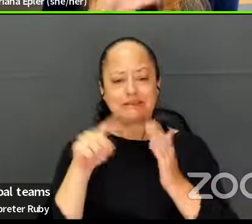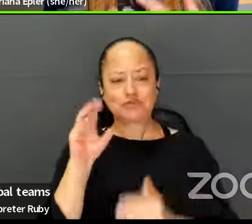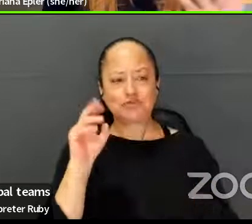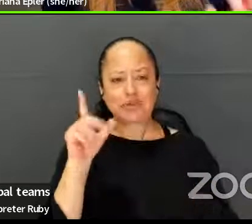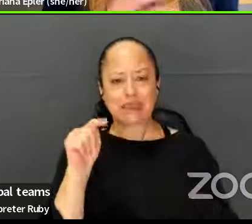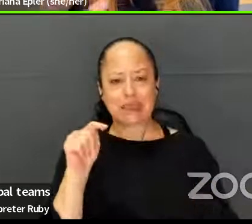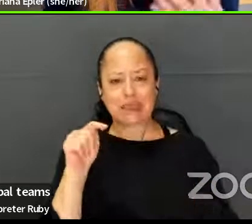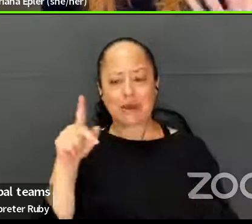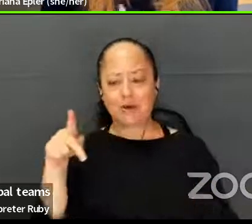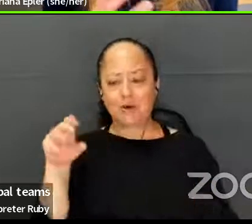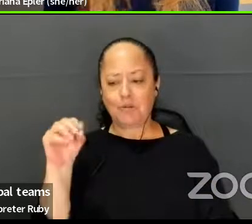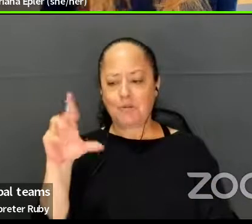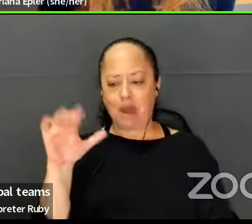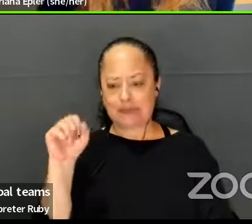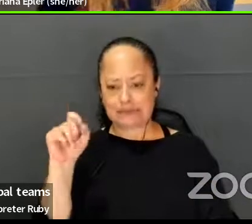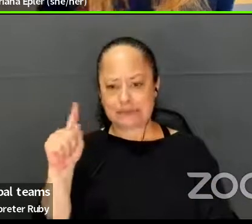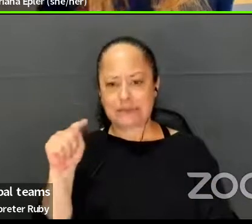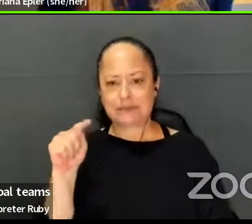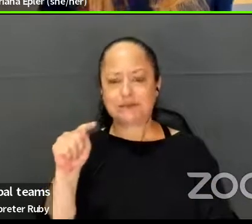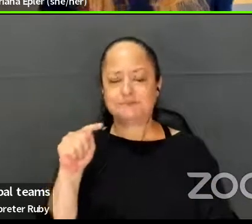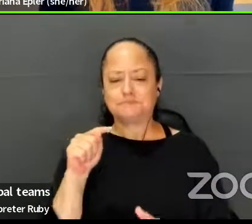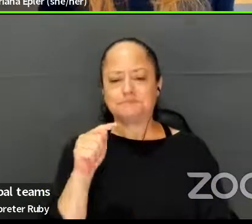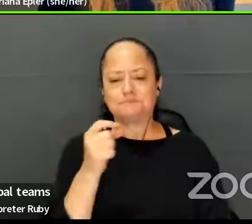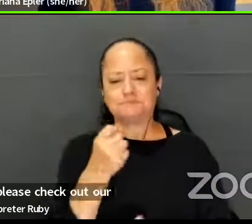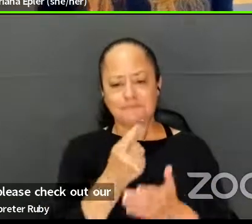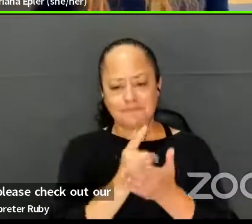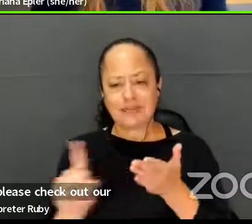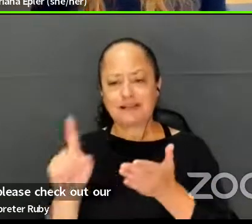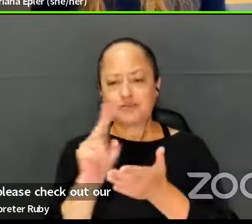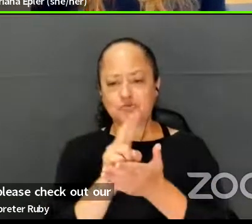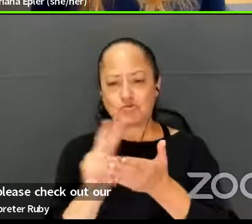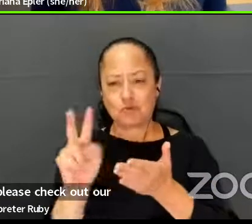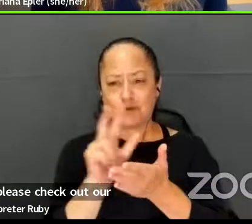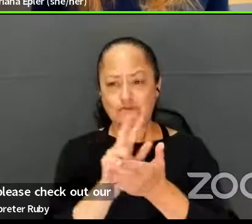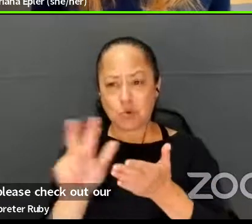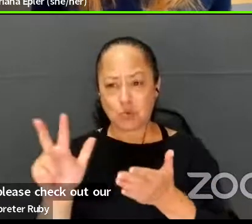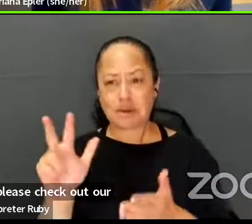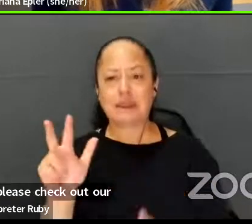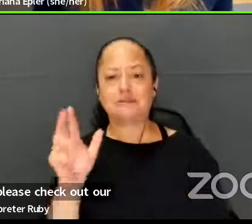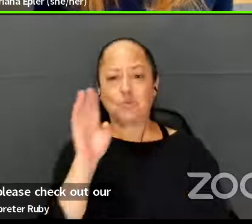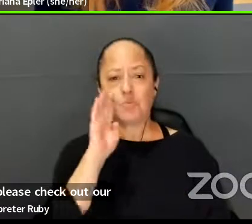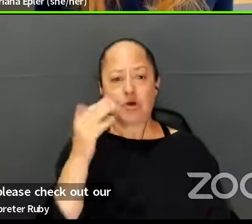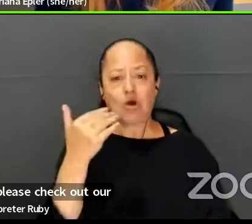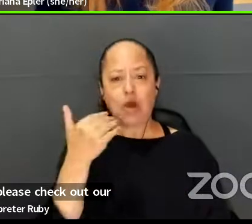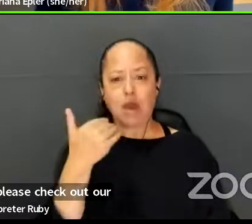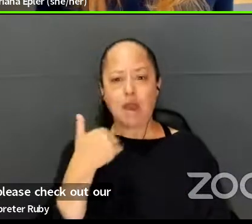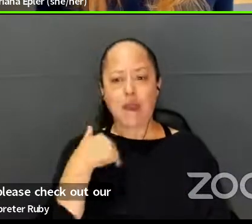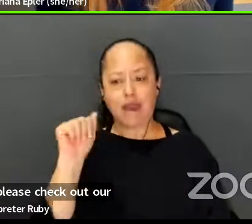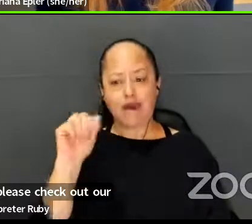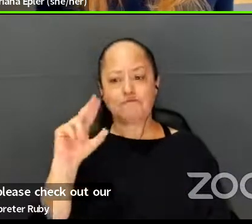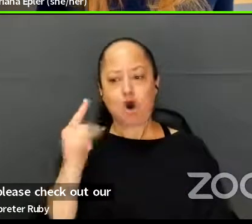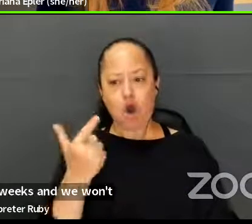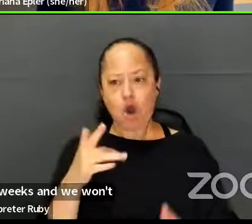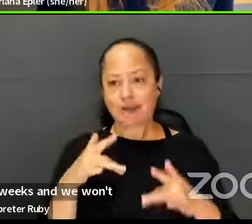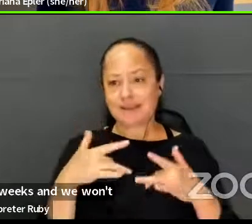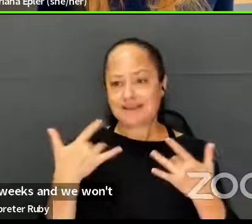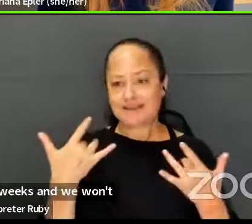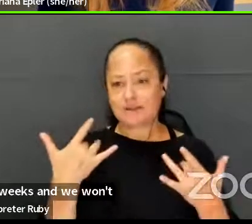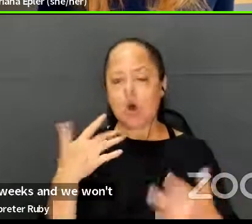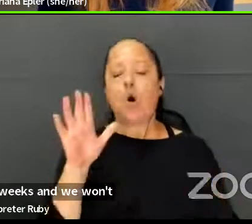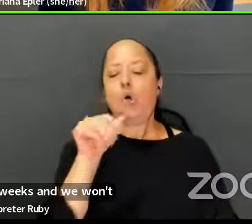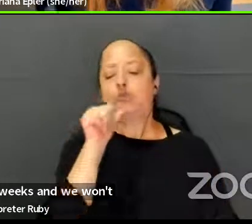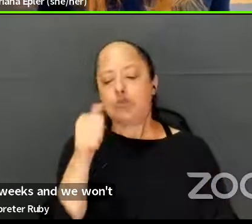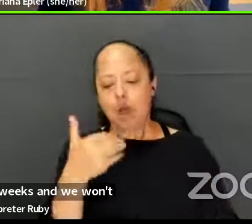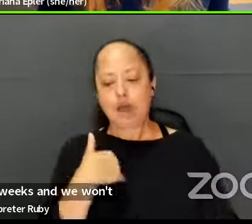our podcast as we go into the next few weeks. And we won't have an August event, so we'll see you back in